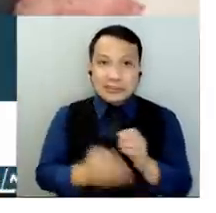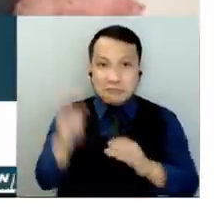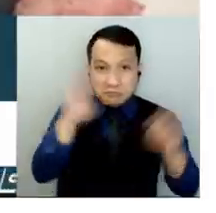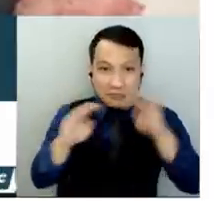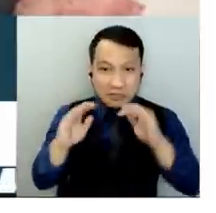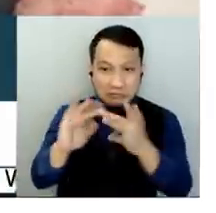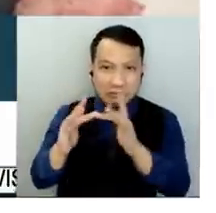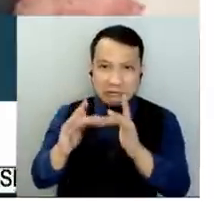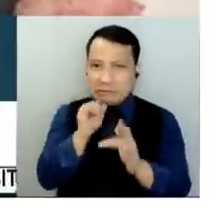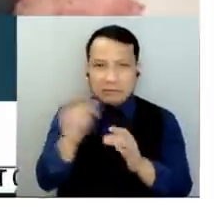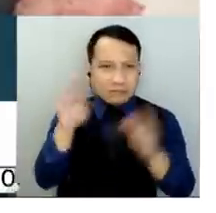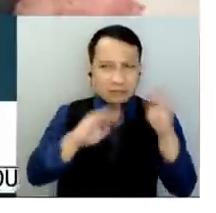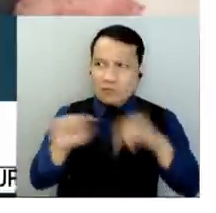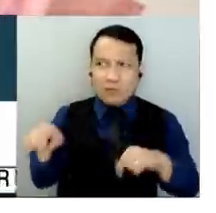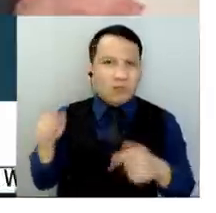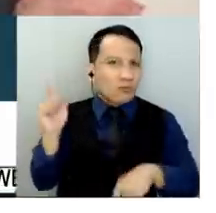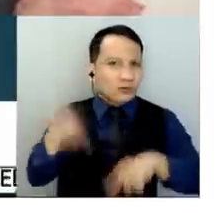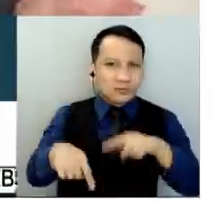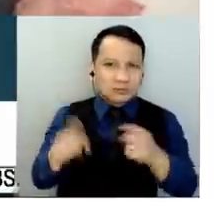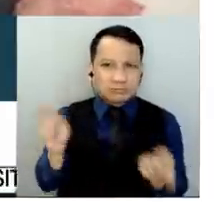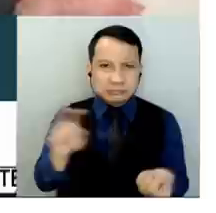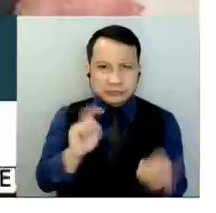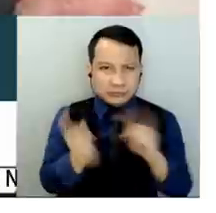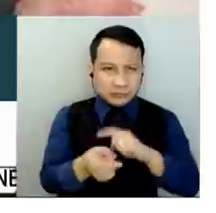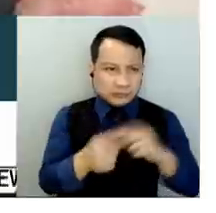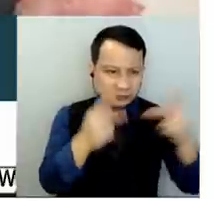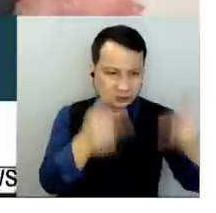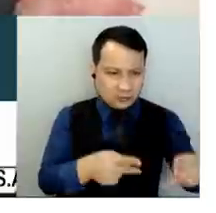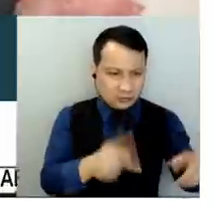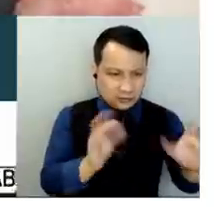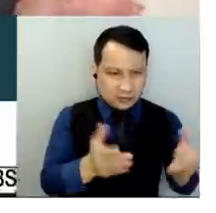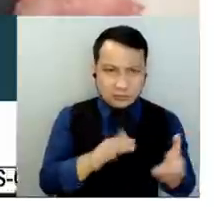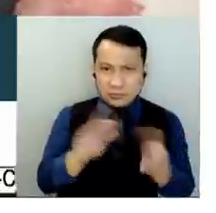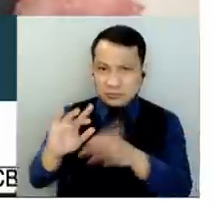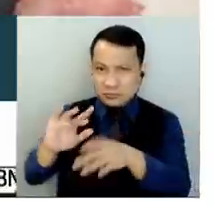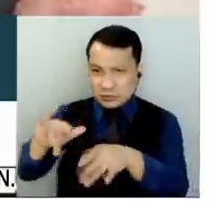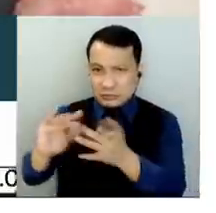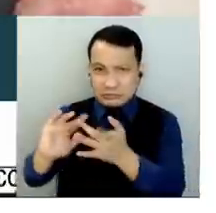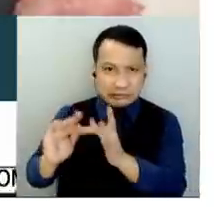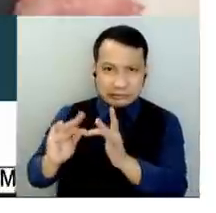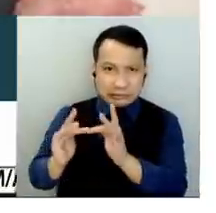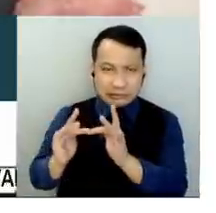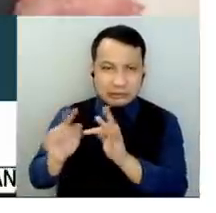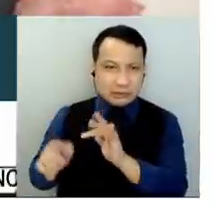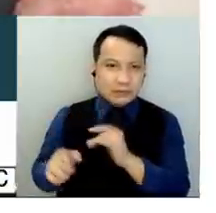was not very difficult for them to transition from physical classes to online classes. Mm-hmm.